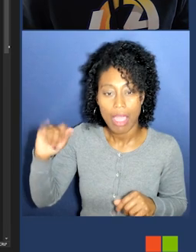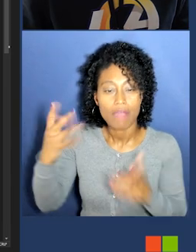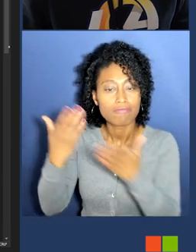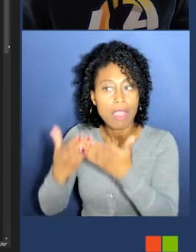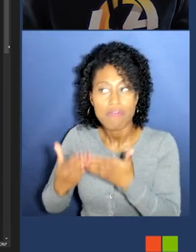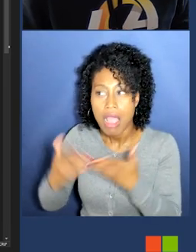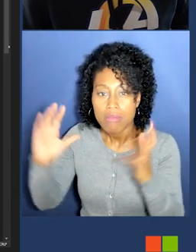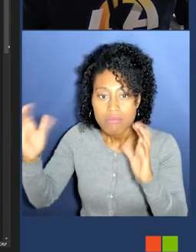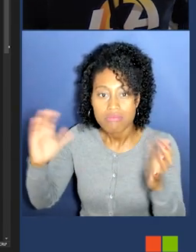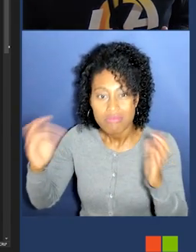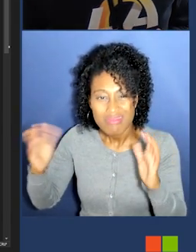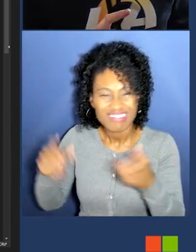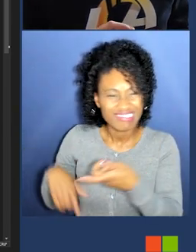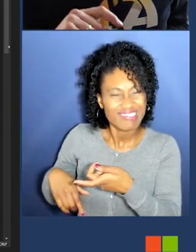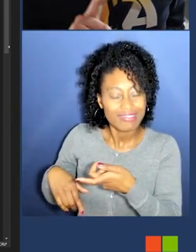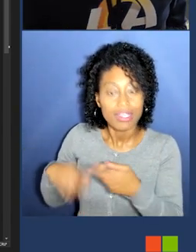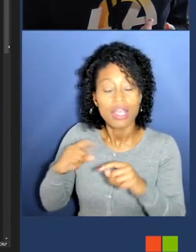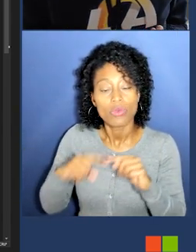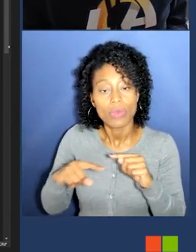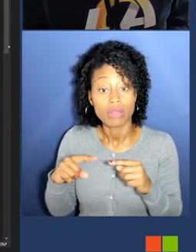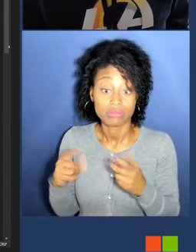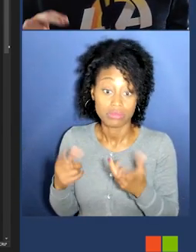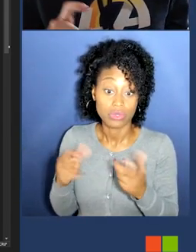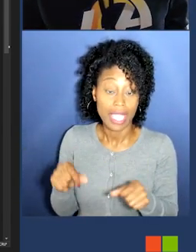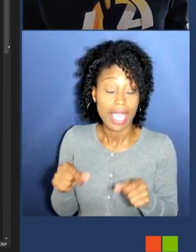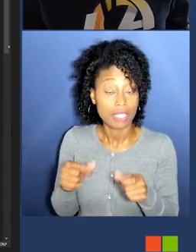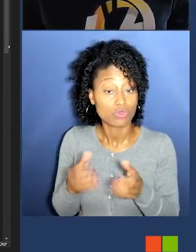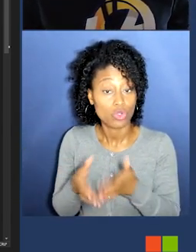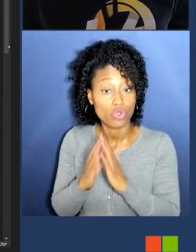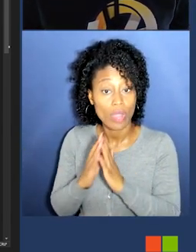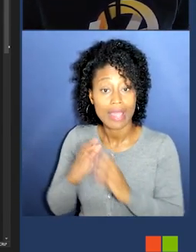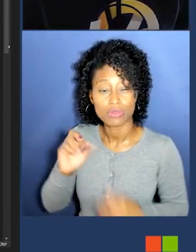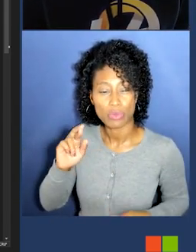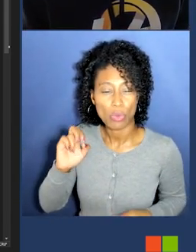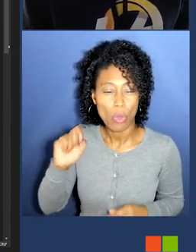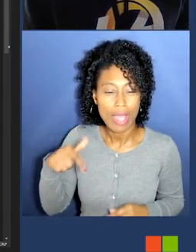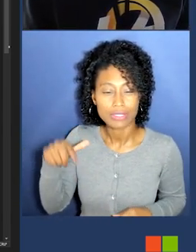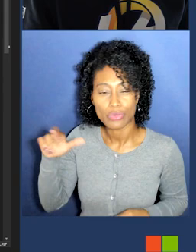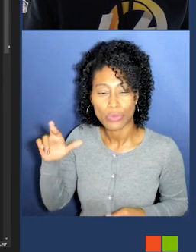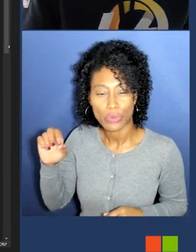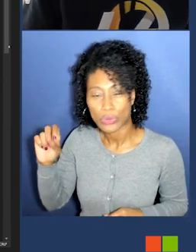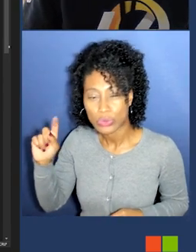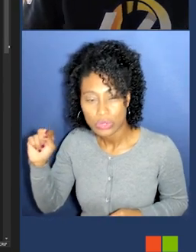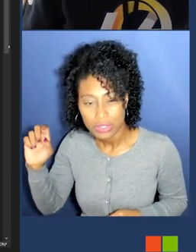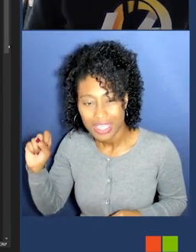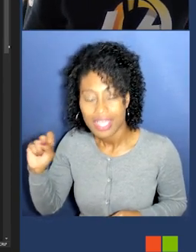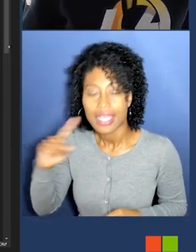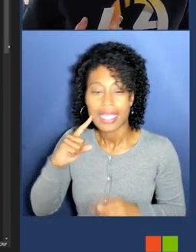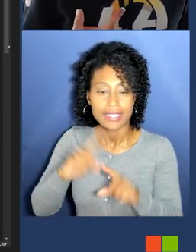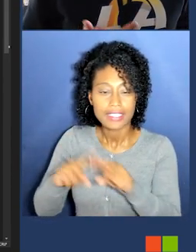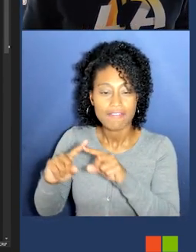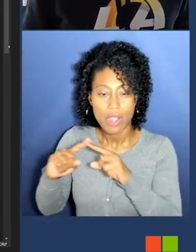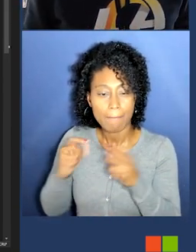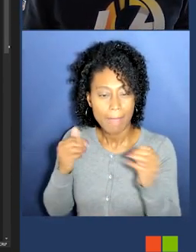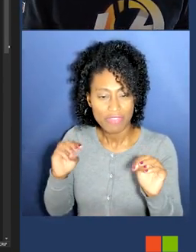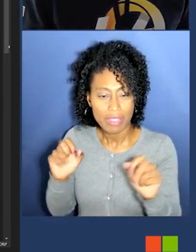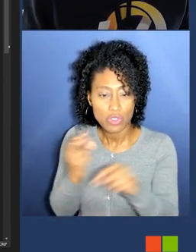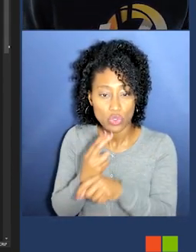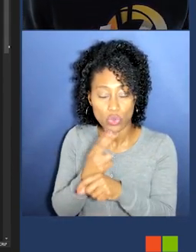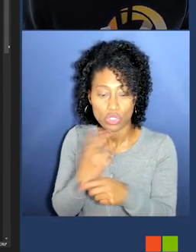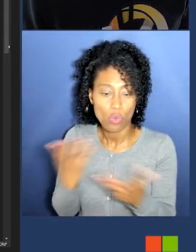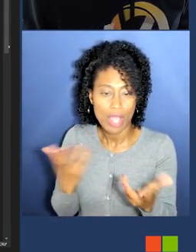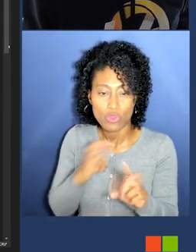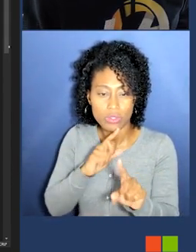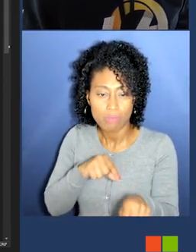of request routes are available, what kind of HTTP methods can be used, what the response